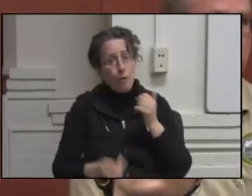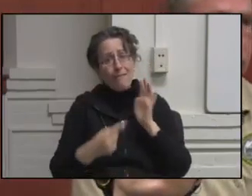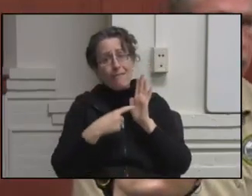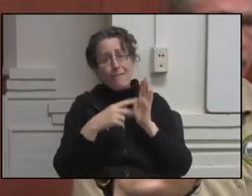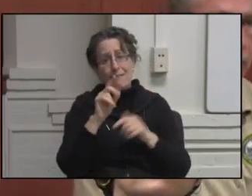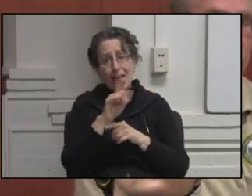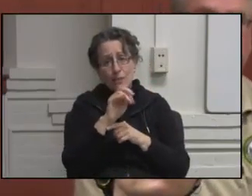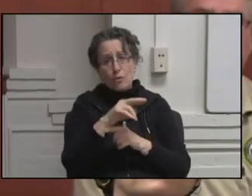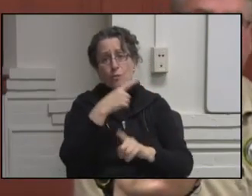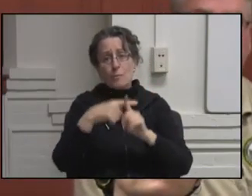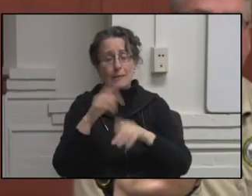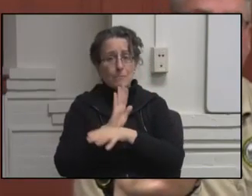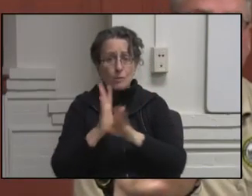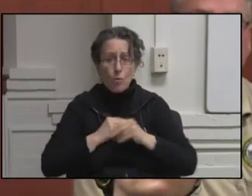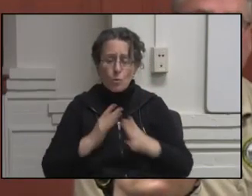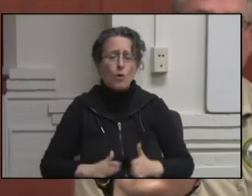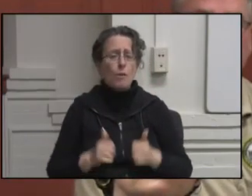that's fantastic.